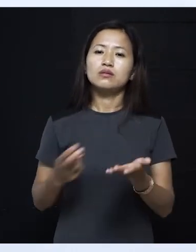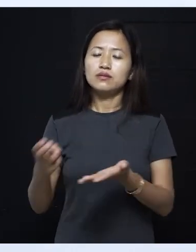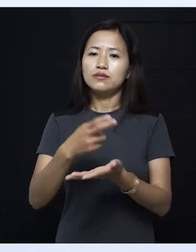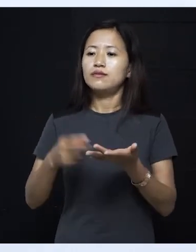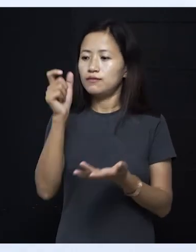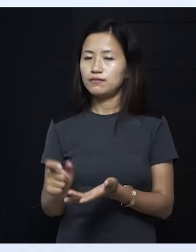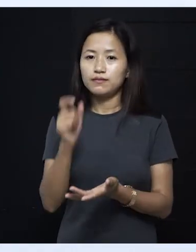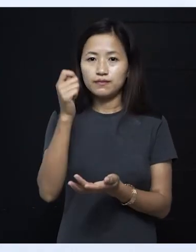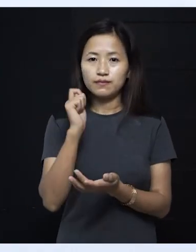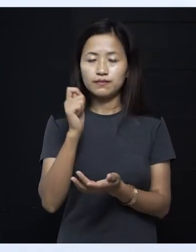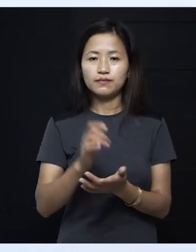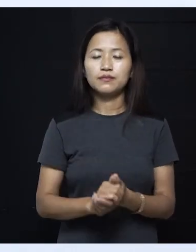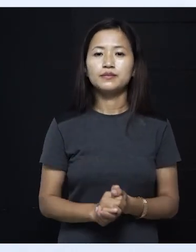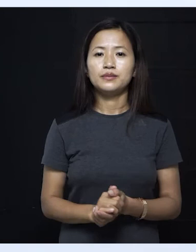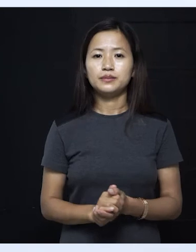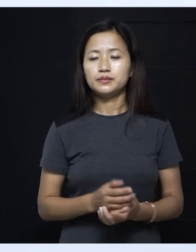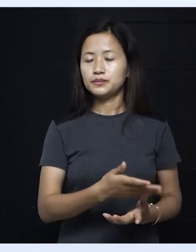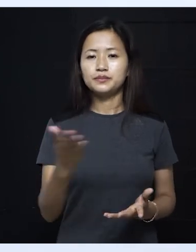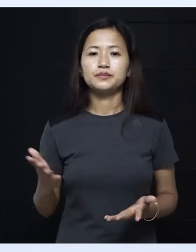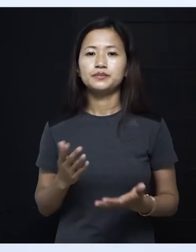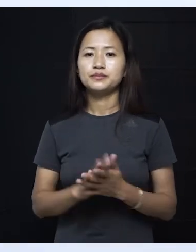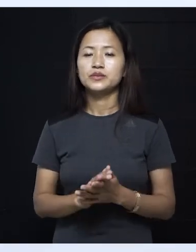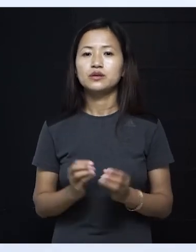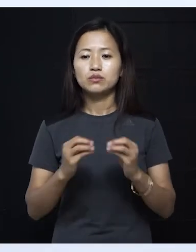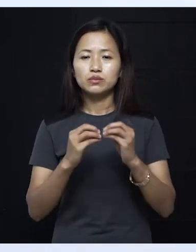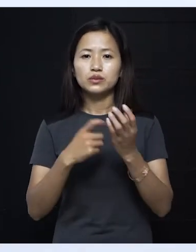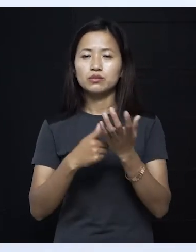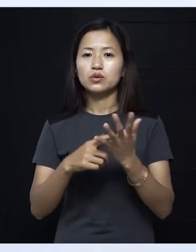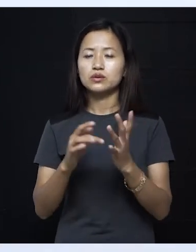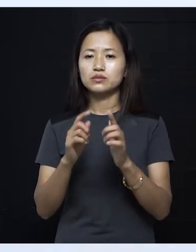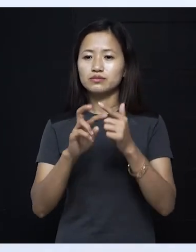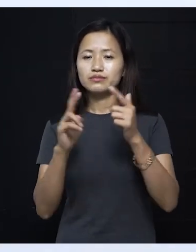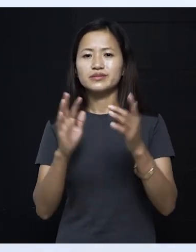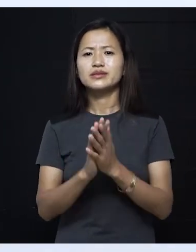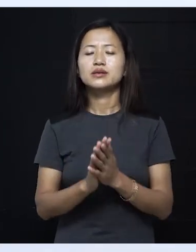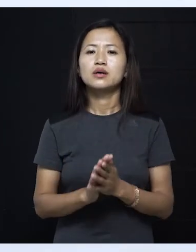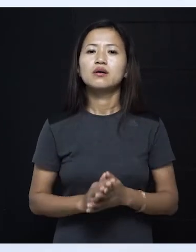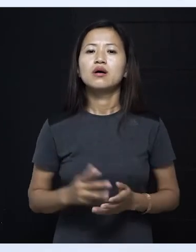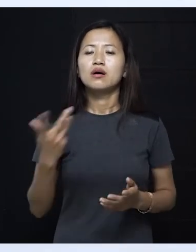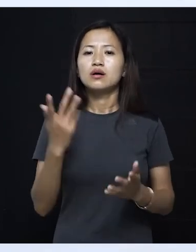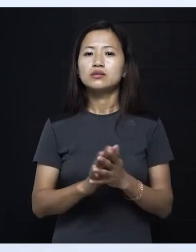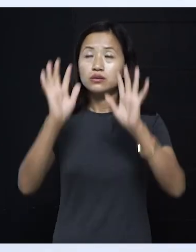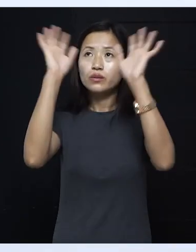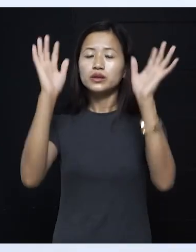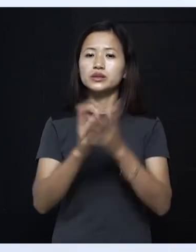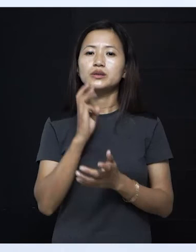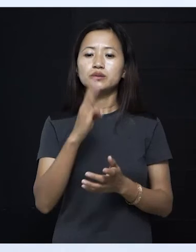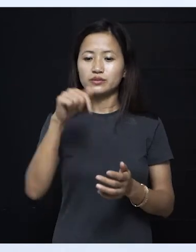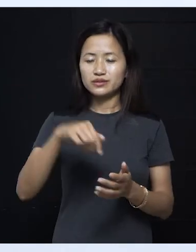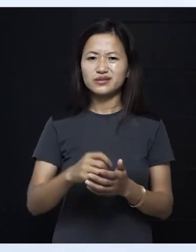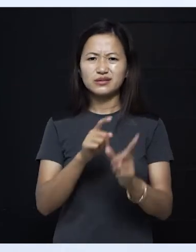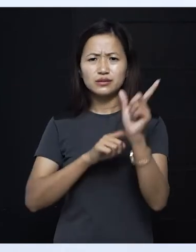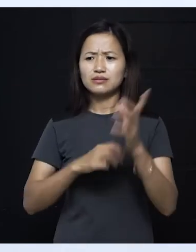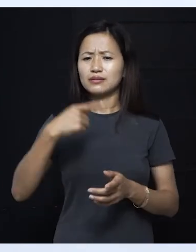farmers, isn't it? Then they also started broadcasting a weather bulletin, like how the weather will be this year